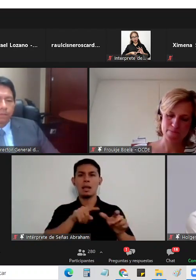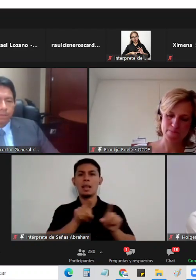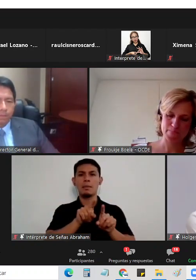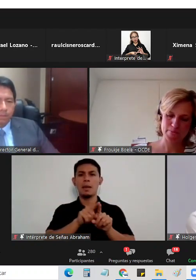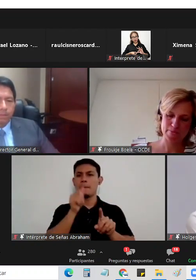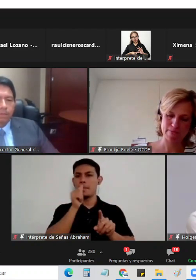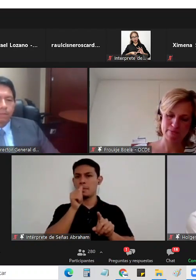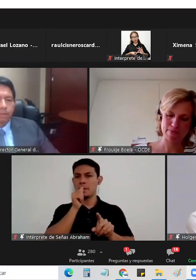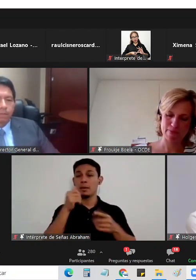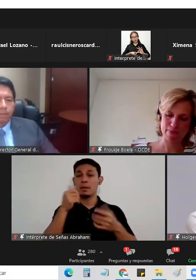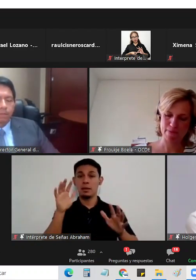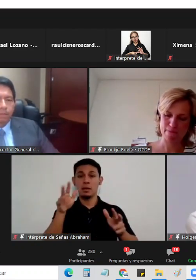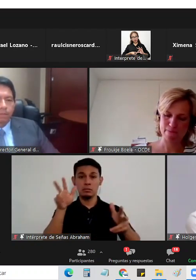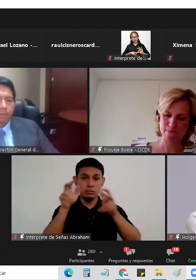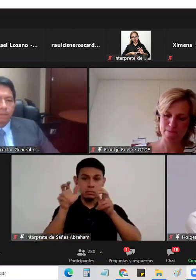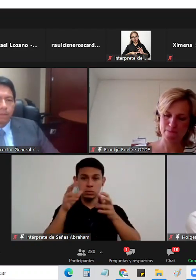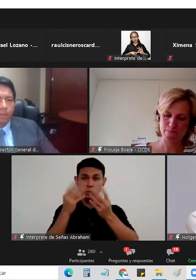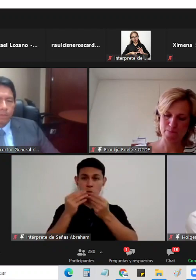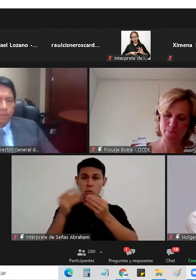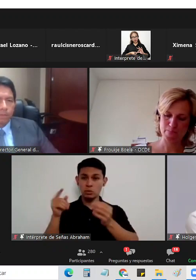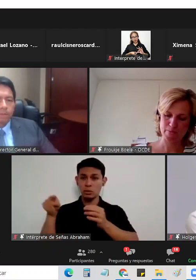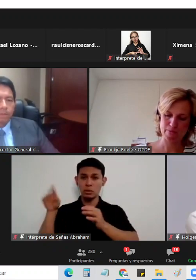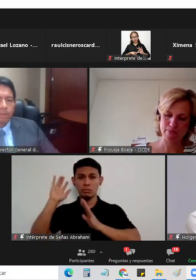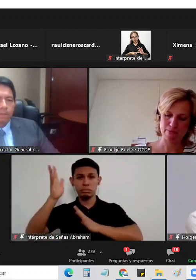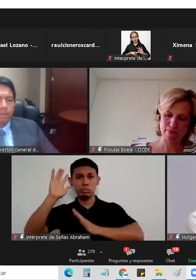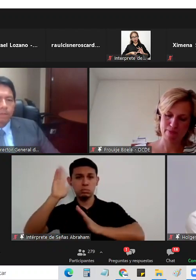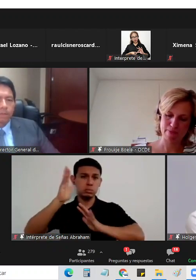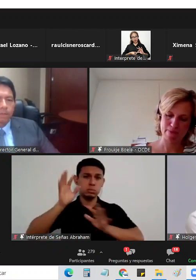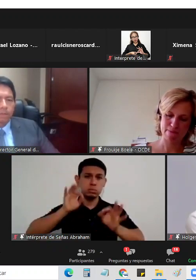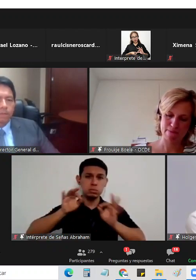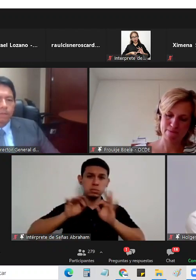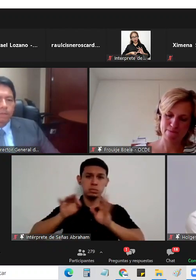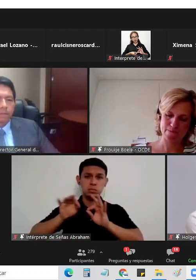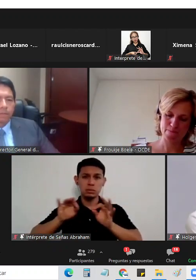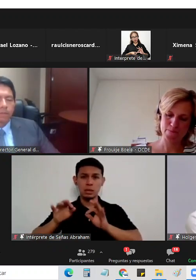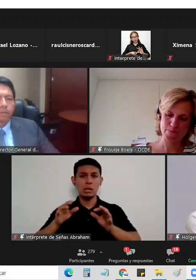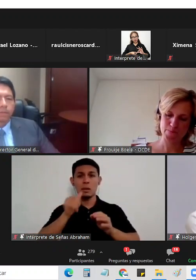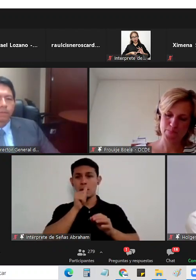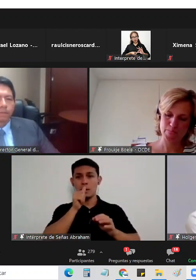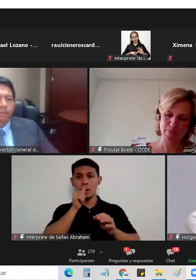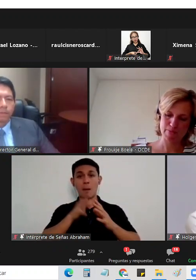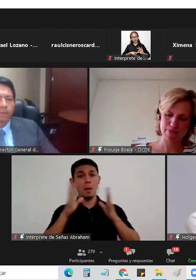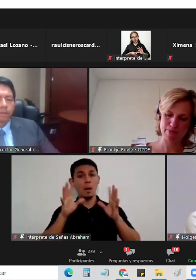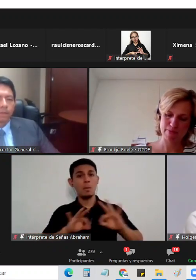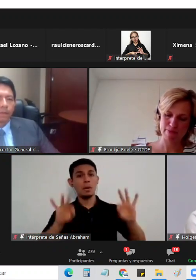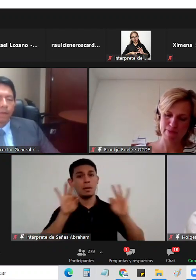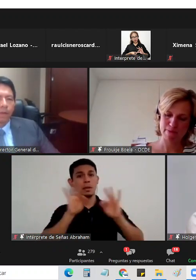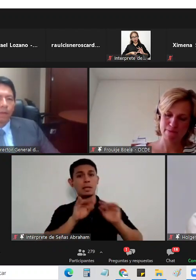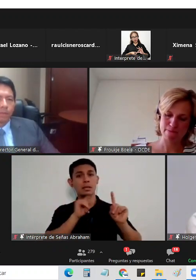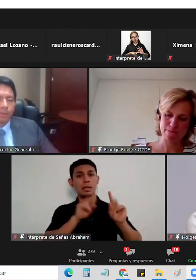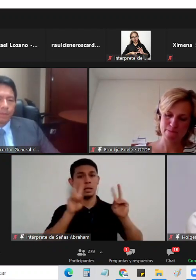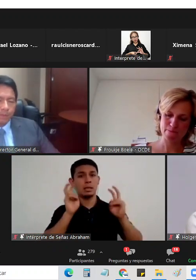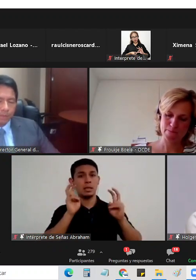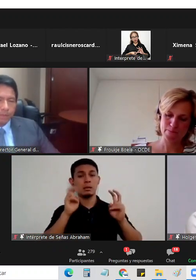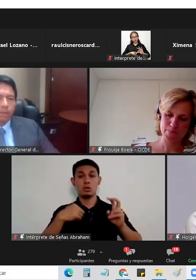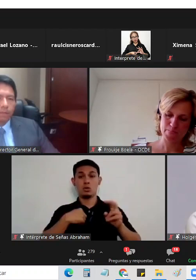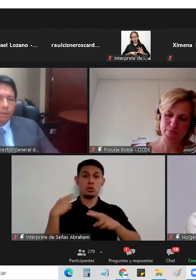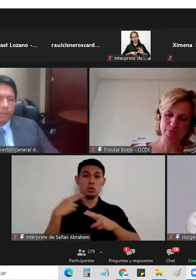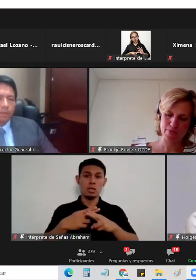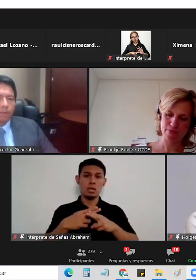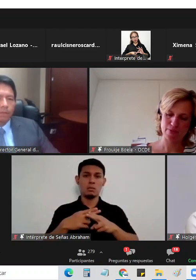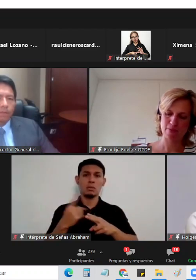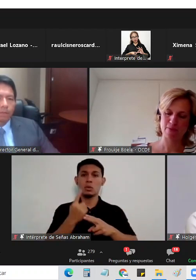include proactively the private sector we heard some messages this morning about the the private sector is very important in this